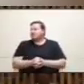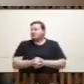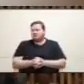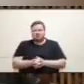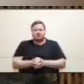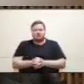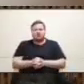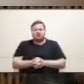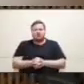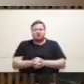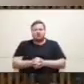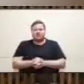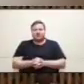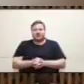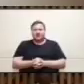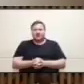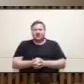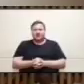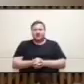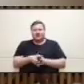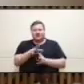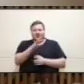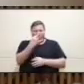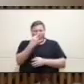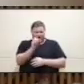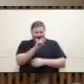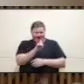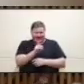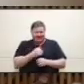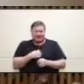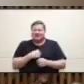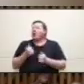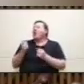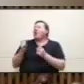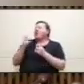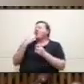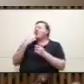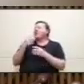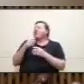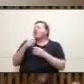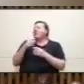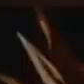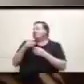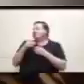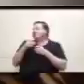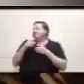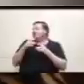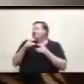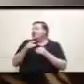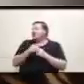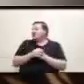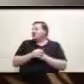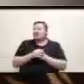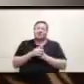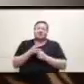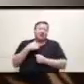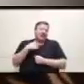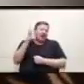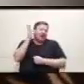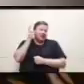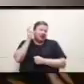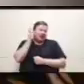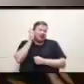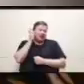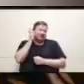You have 30 seconds. Thank you, Chair. I hear the explanation, not the explanation,